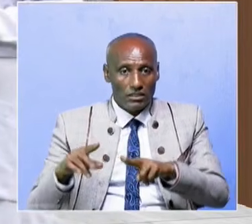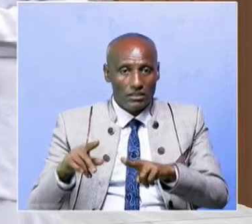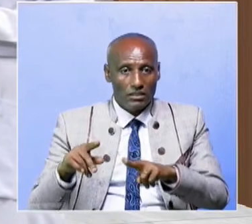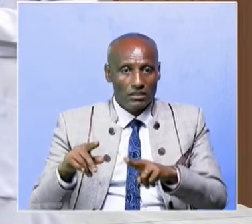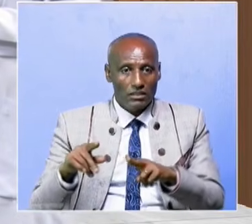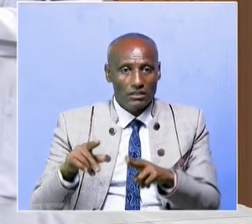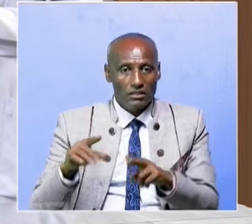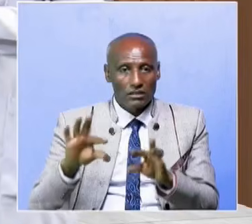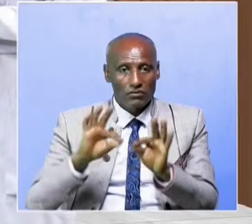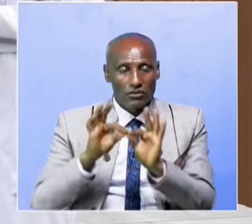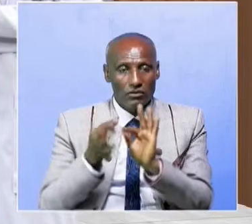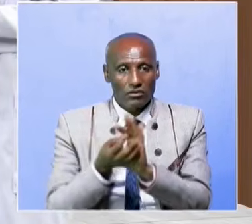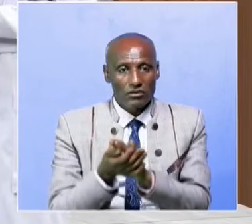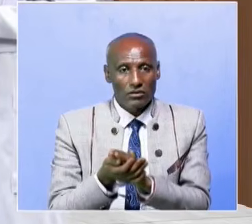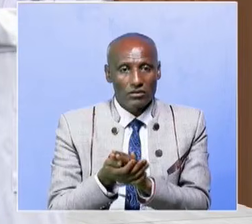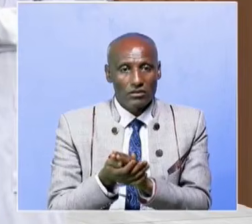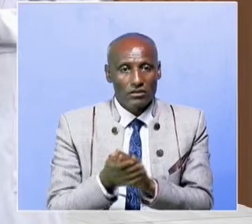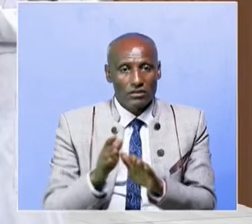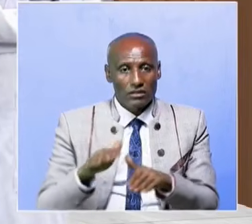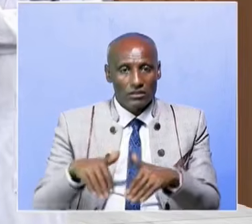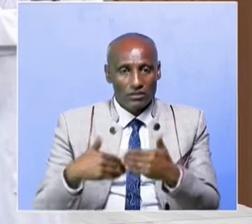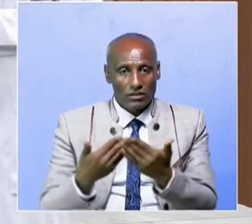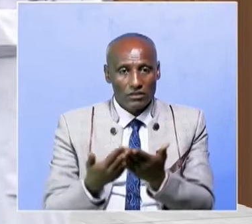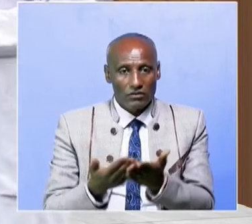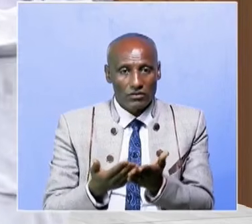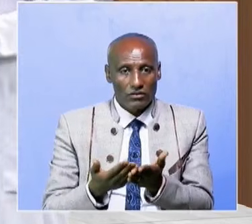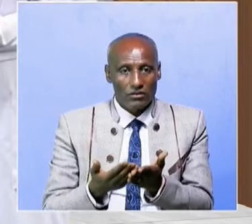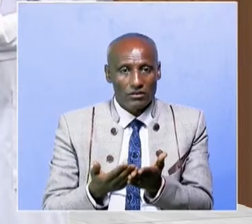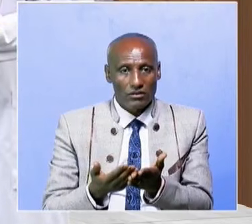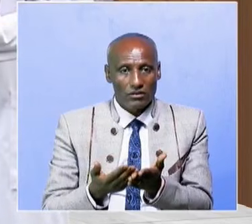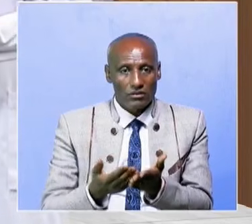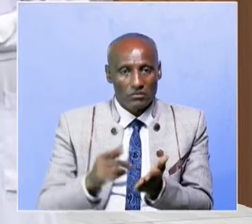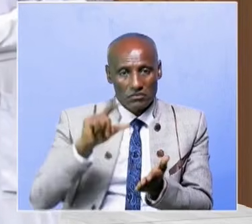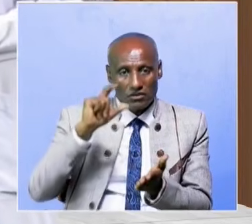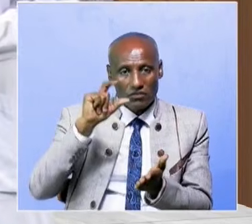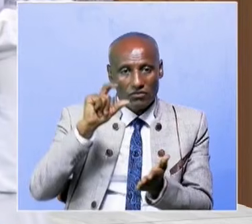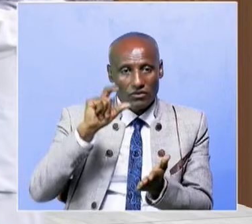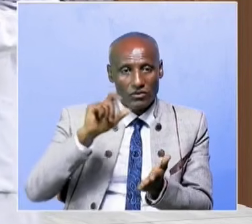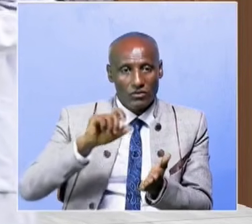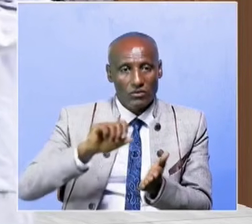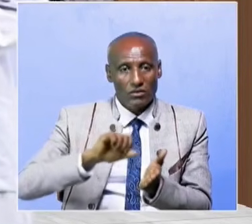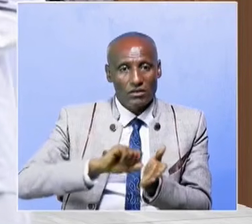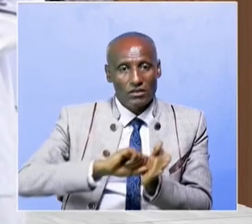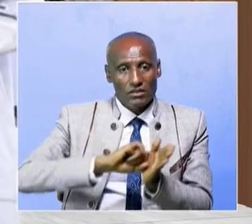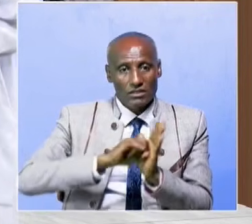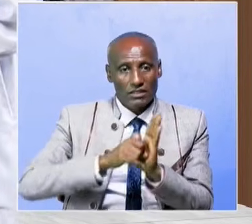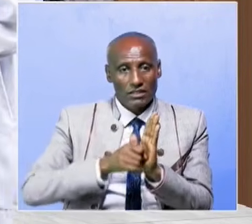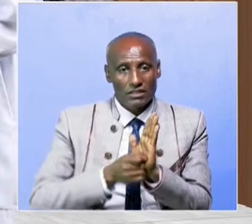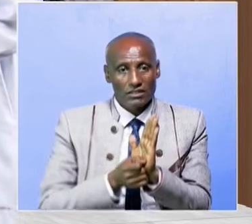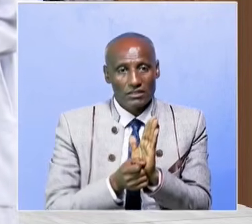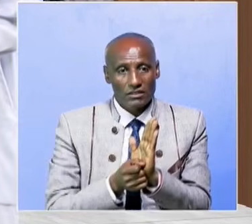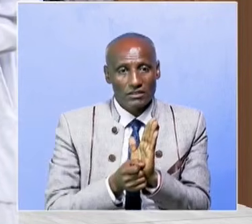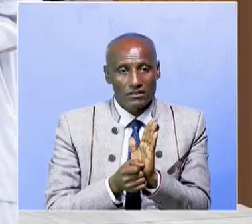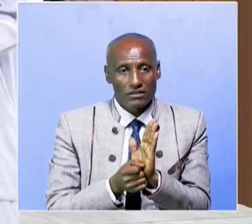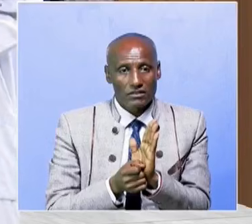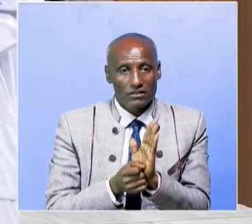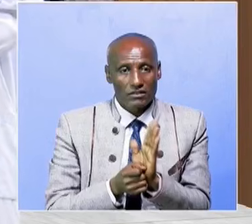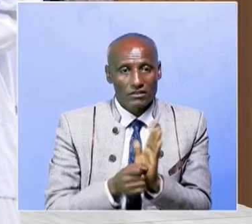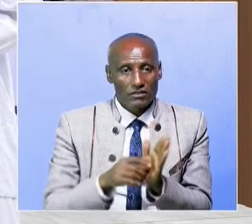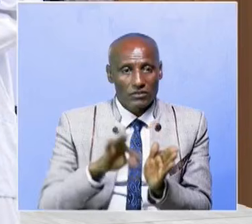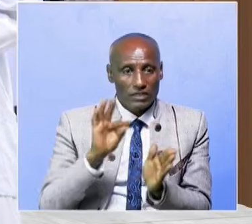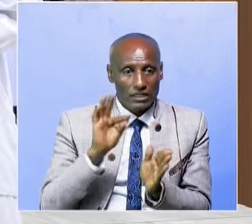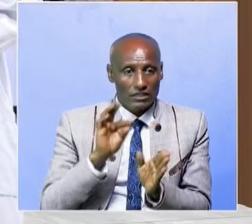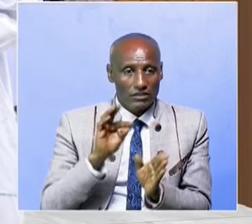bit. And I will give you a few seconds to finish this and we will do it together. I'm sure you will get all